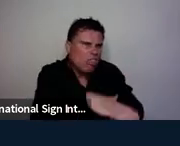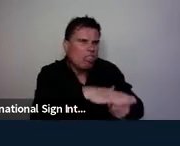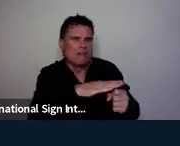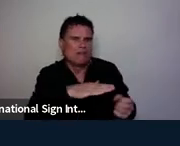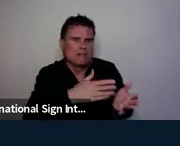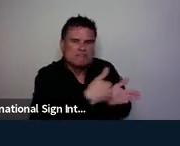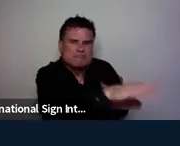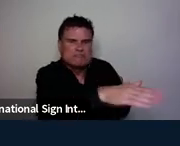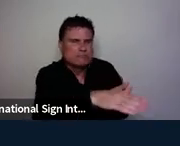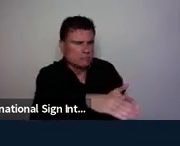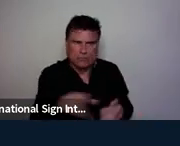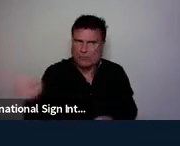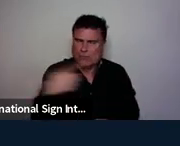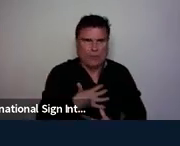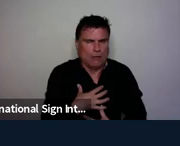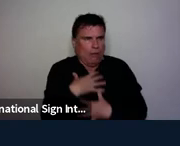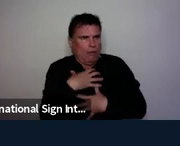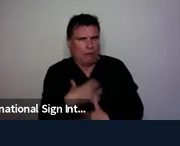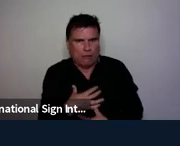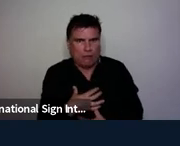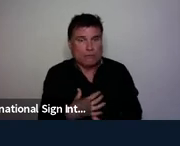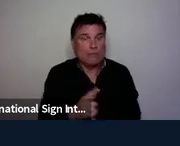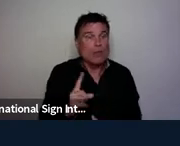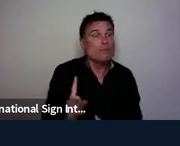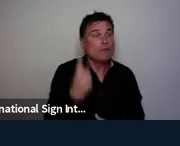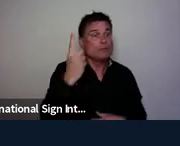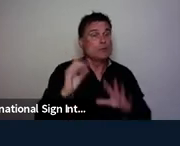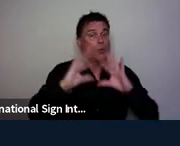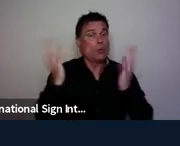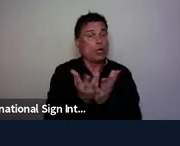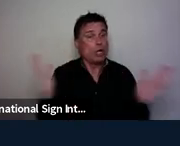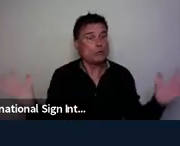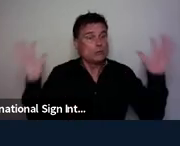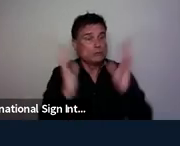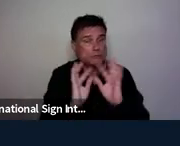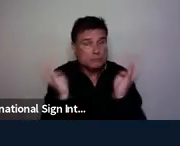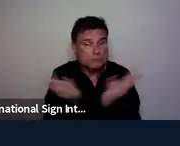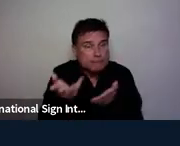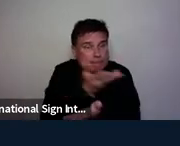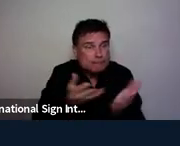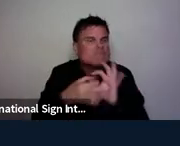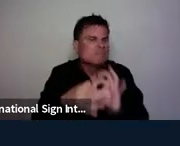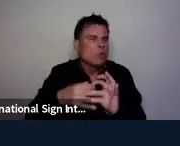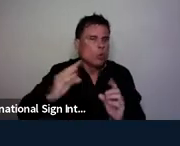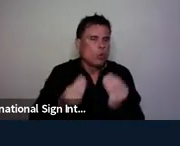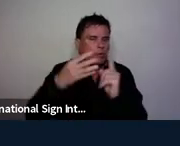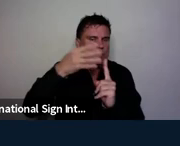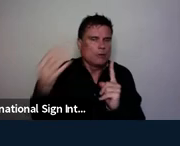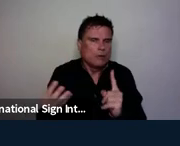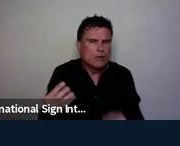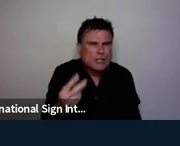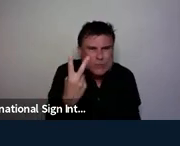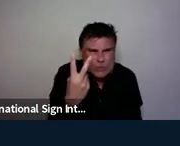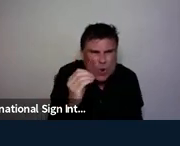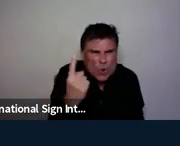global consultation that was ever done in terms of LGBTI youth was done in 2018. One would think that that